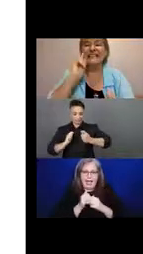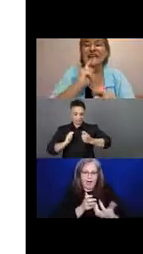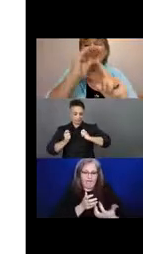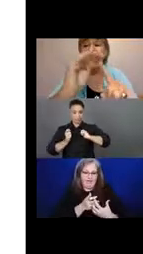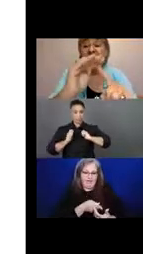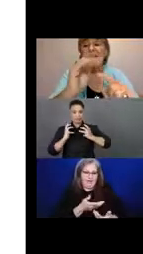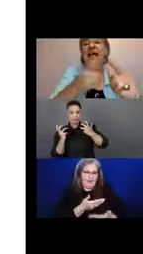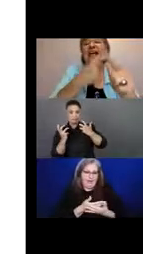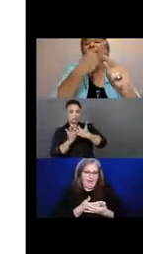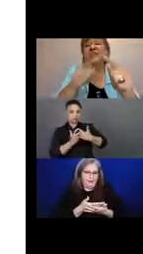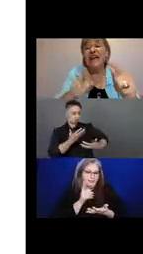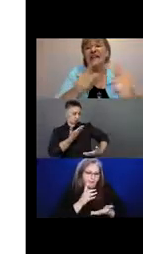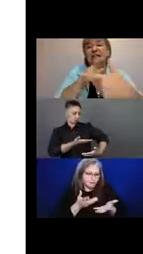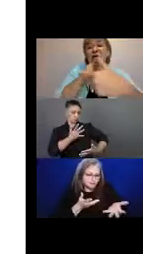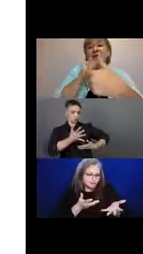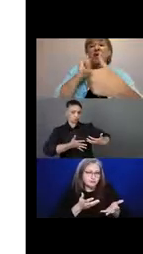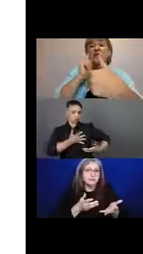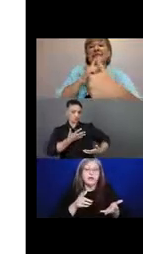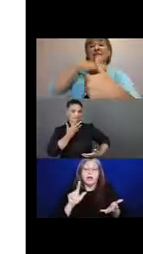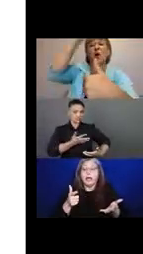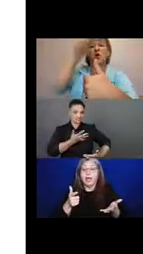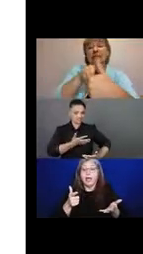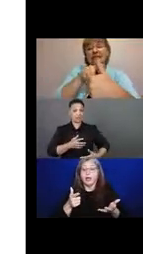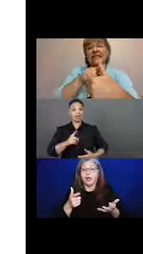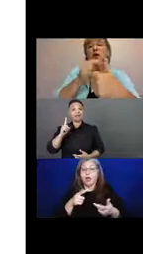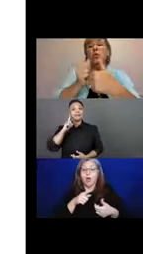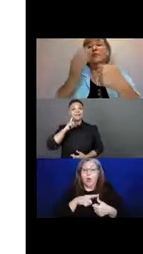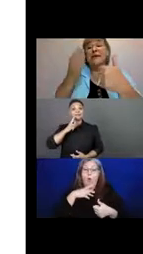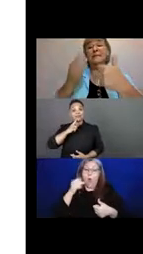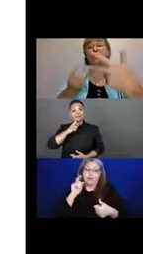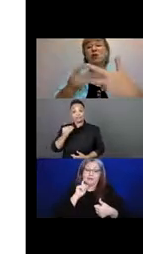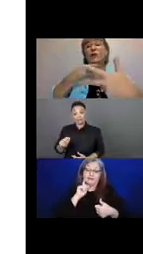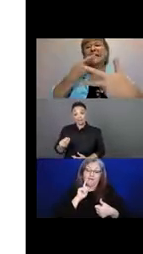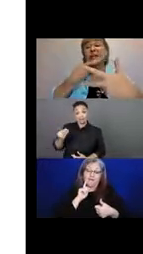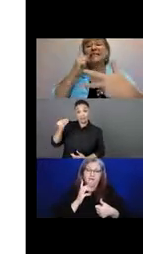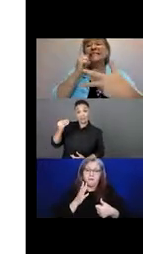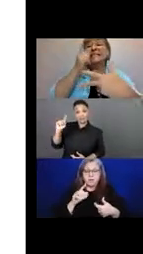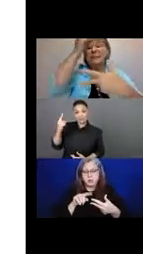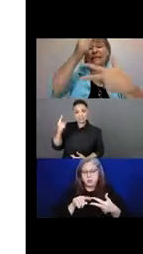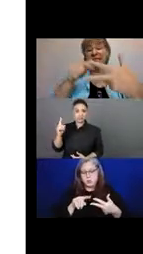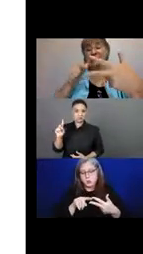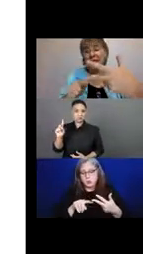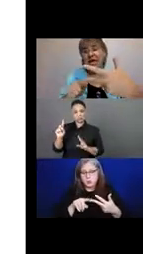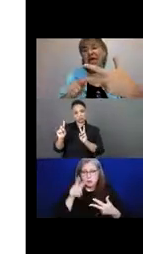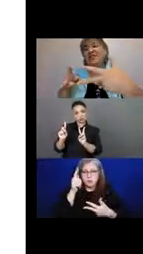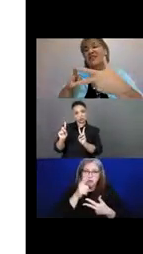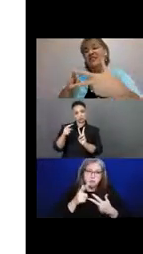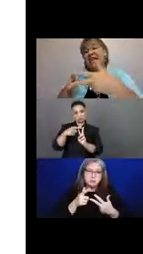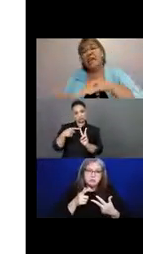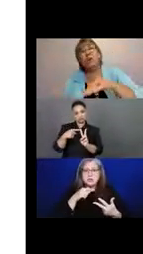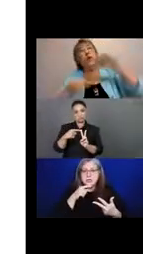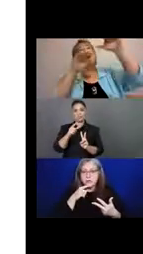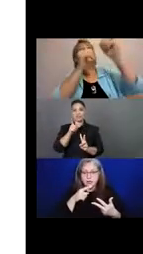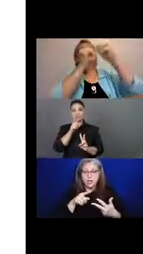that deaf child. Then you have a deaf oldest with maybe two hearing siblings, then